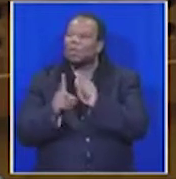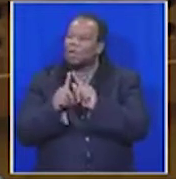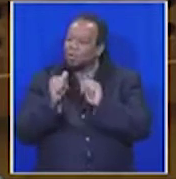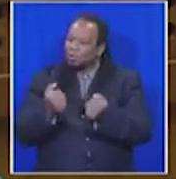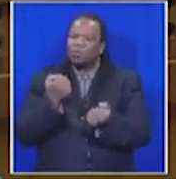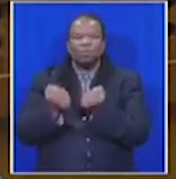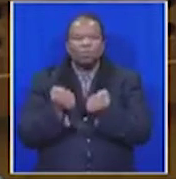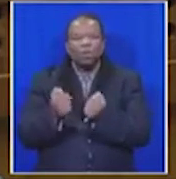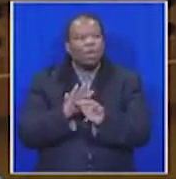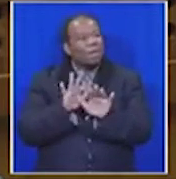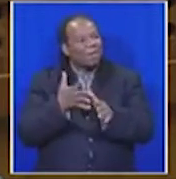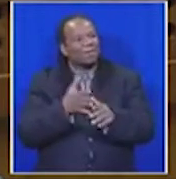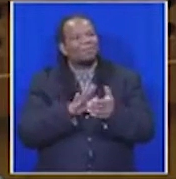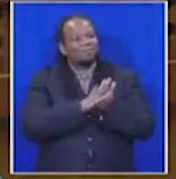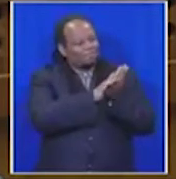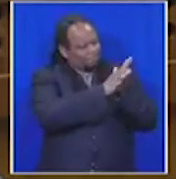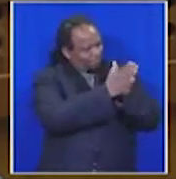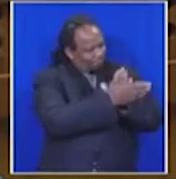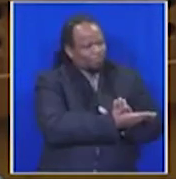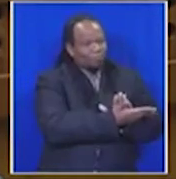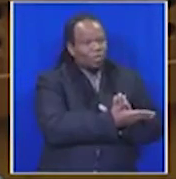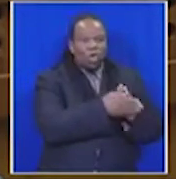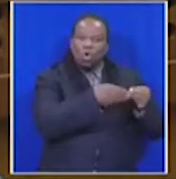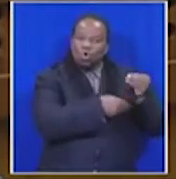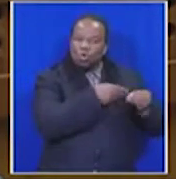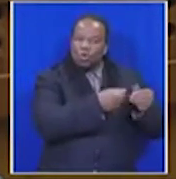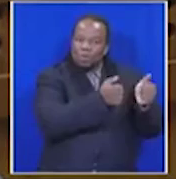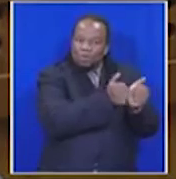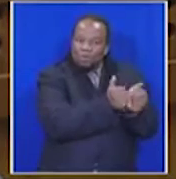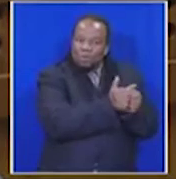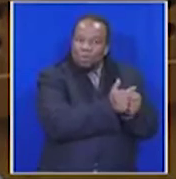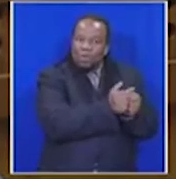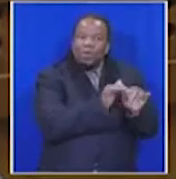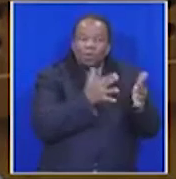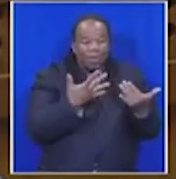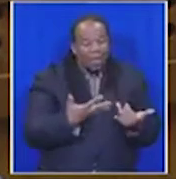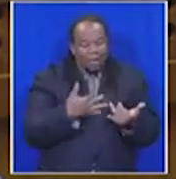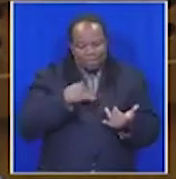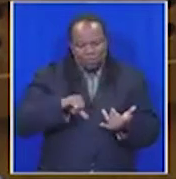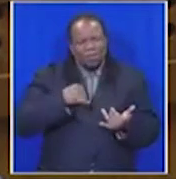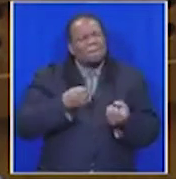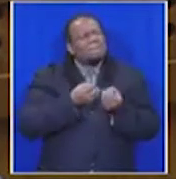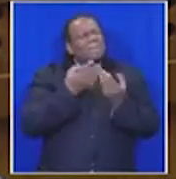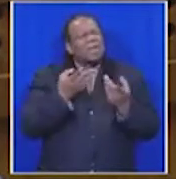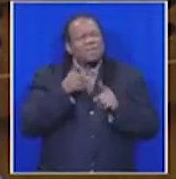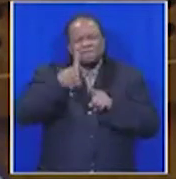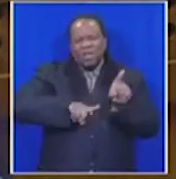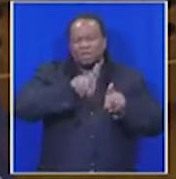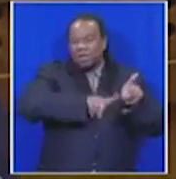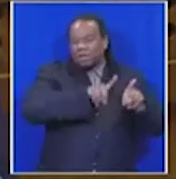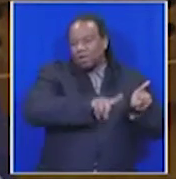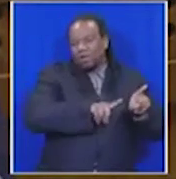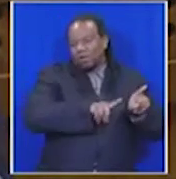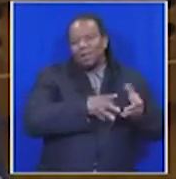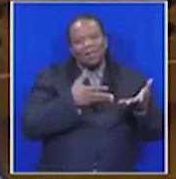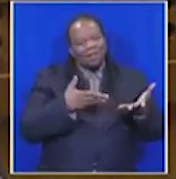corrupt, crony-based maladministration that has driven so many municipalities to failure. So what did we learn from the